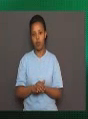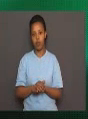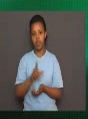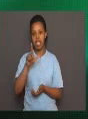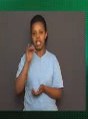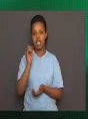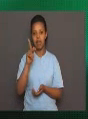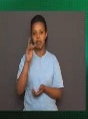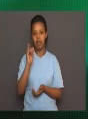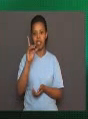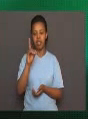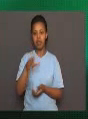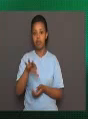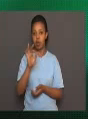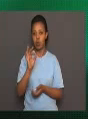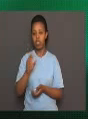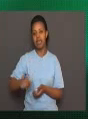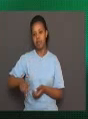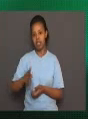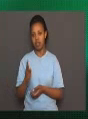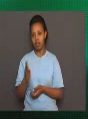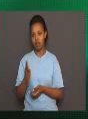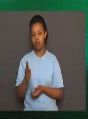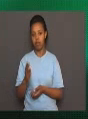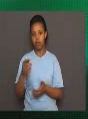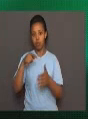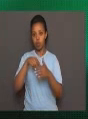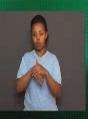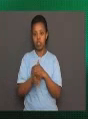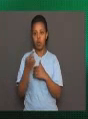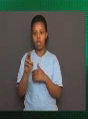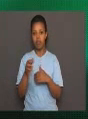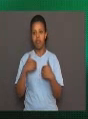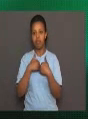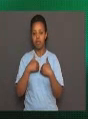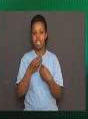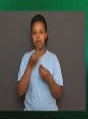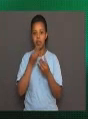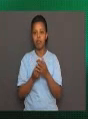Lipids are found in plant or animal food sources.